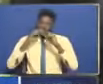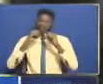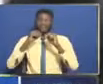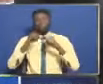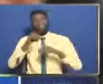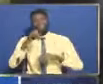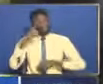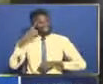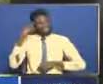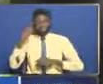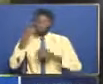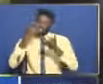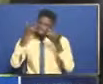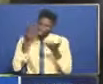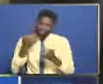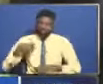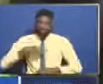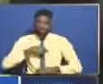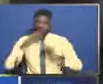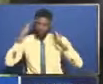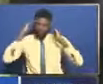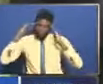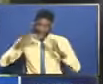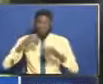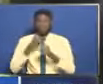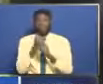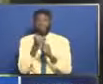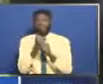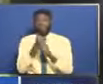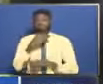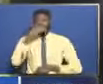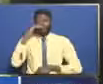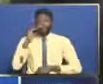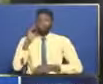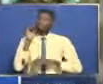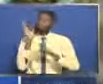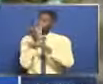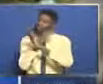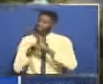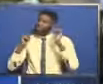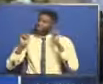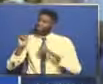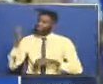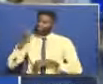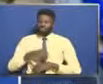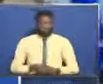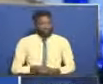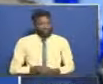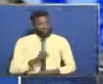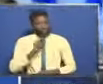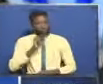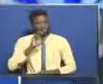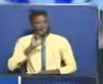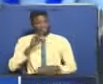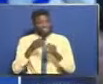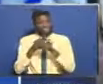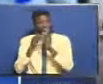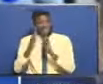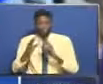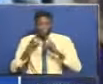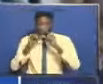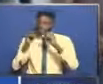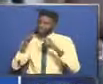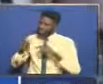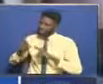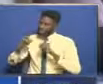We are focused to make Musalia the fifth president of the Republic of Kenya. The ANC leader reiterated that he remains